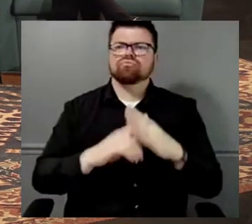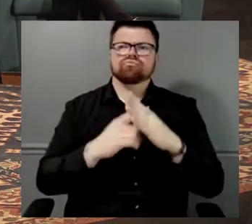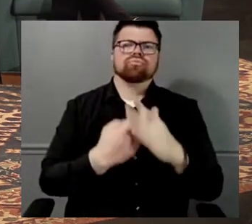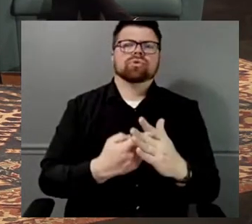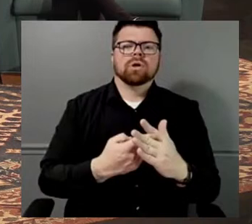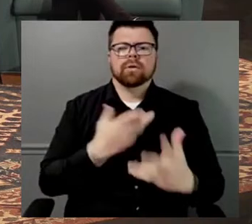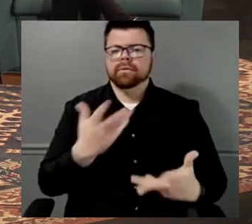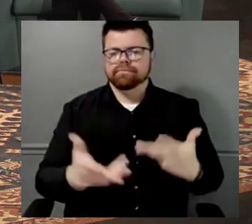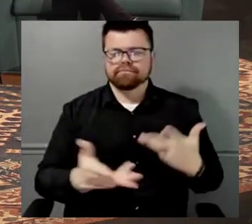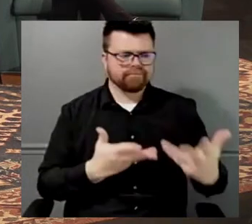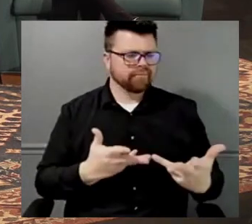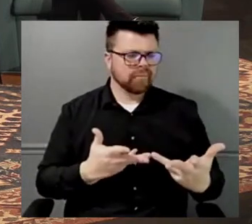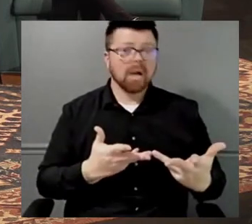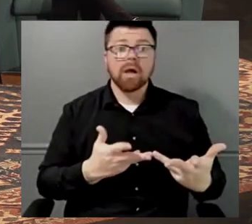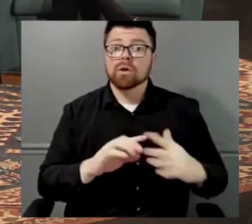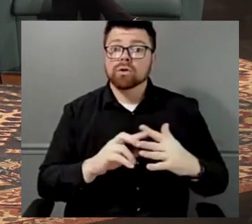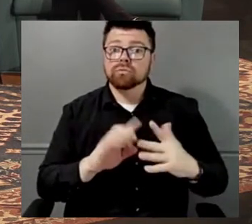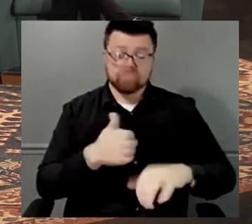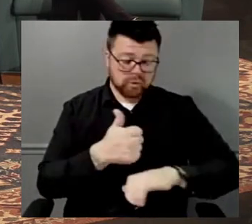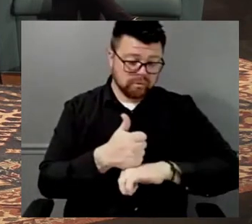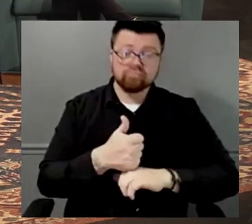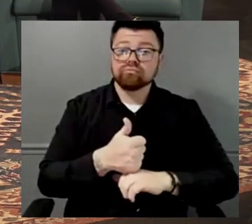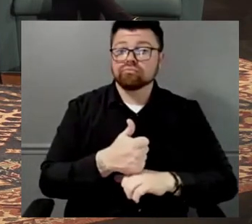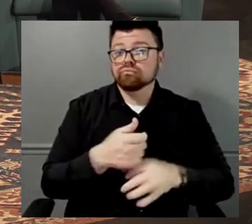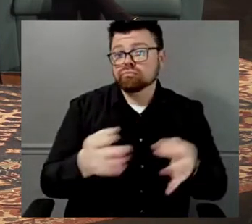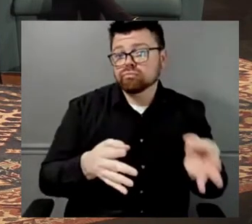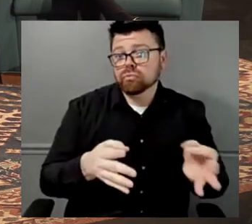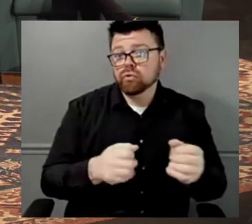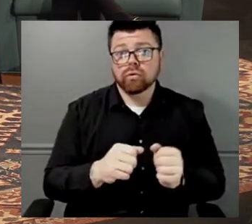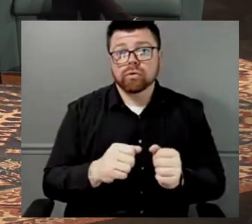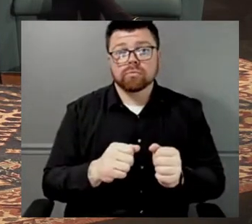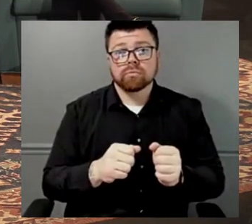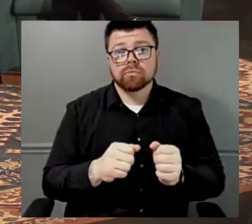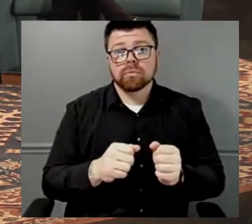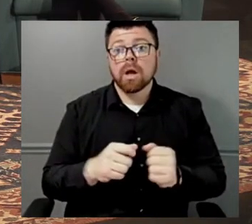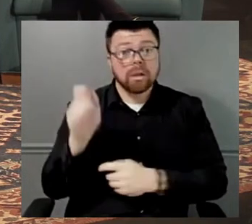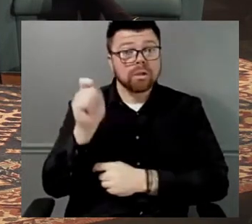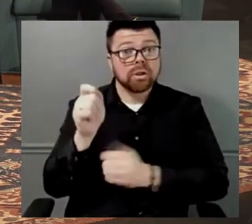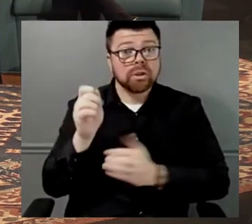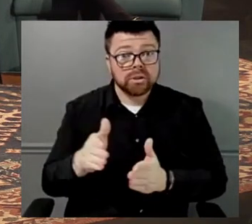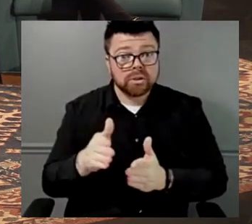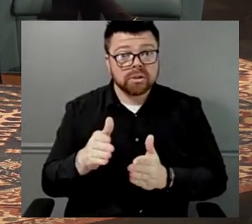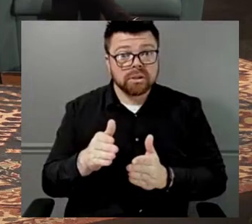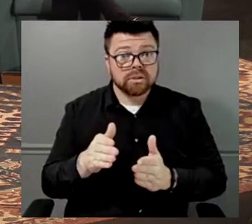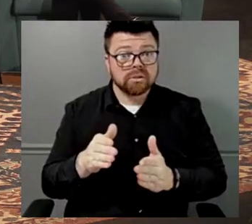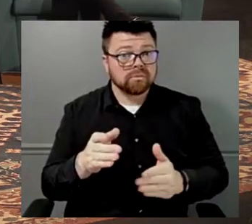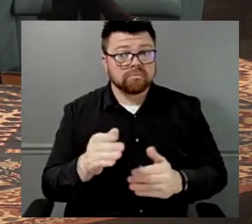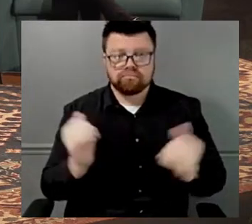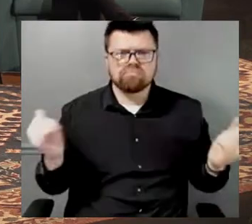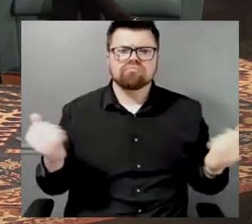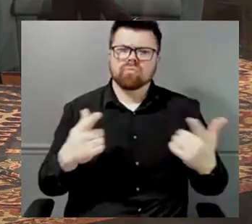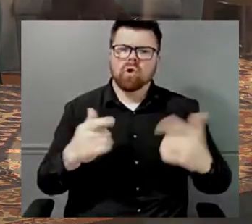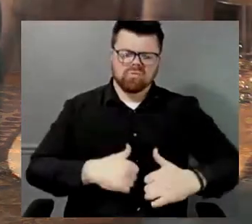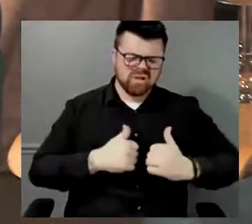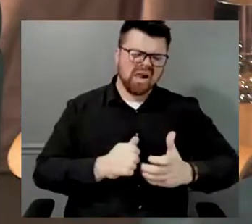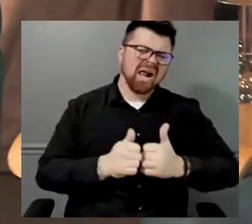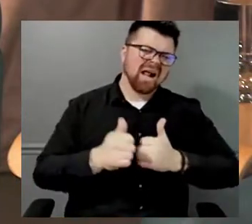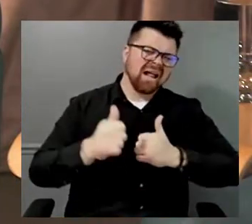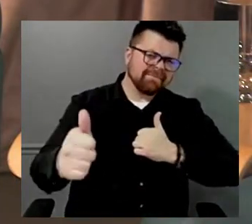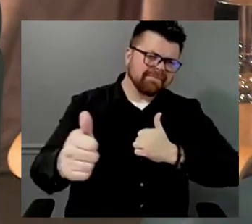of our court, the justices all lived in different places and far away from